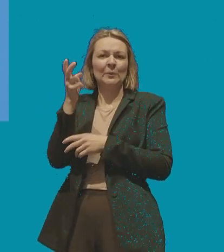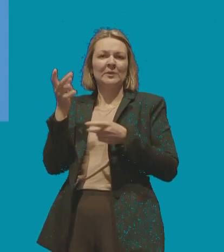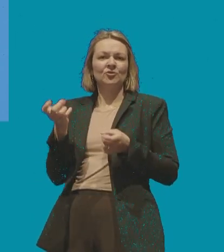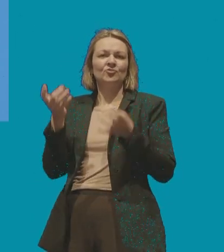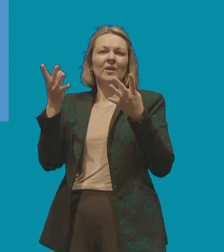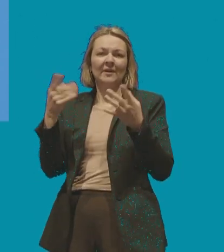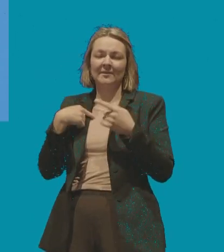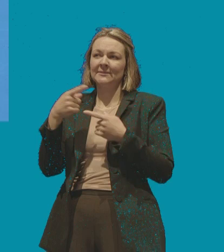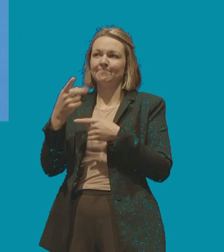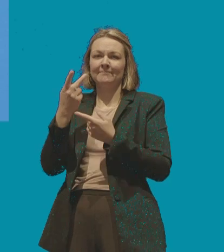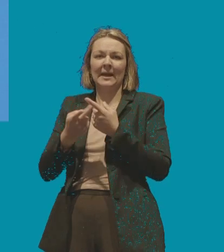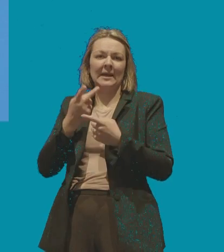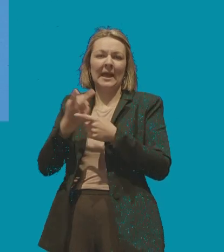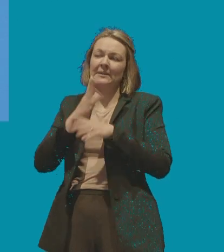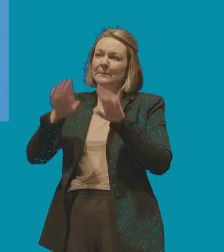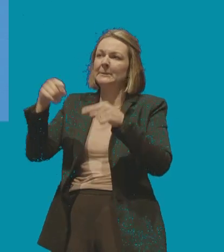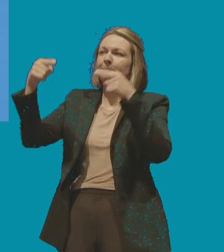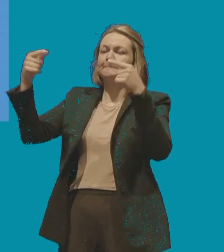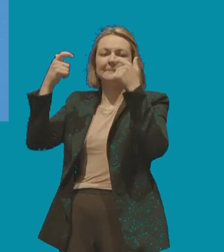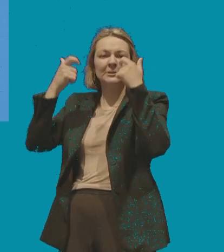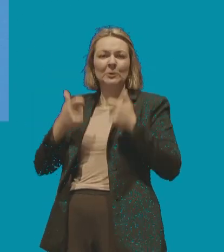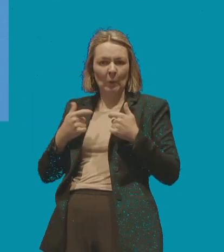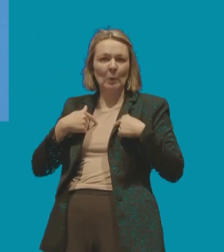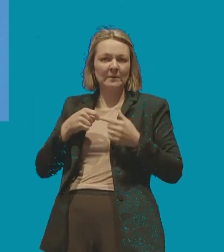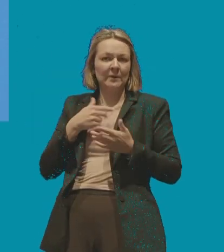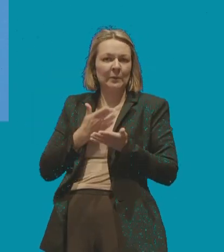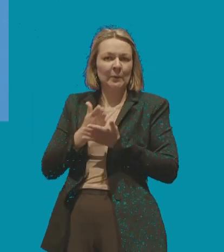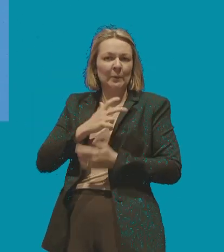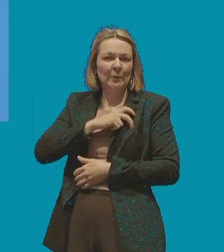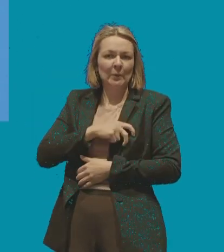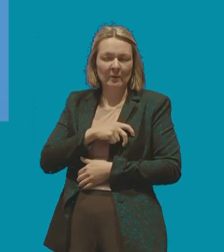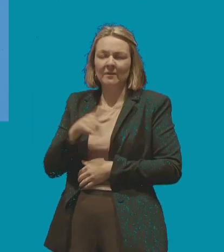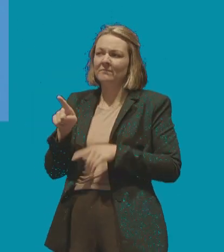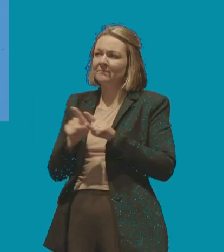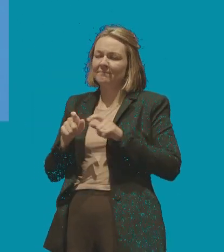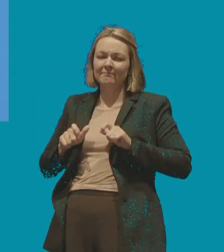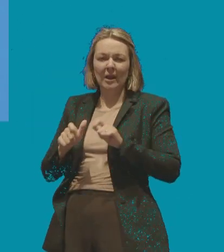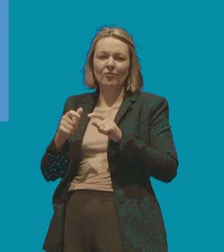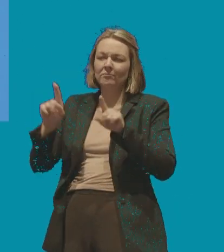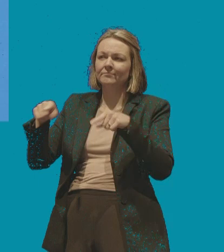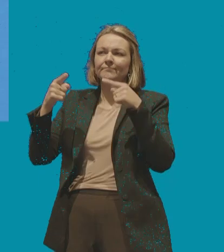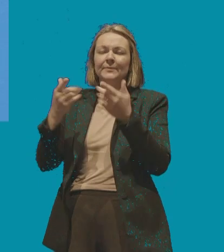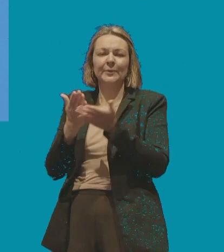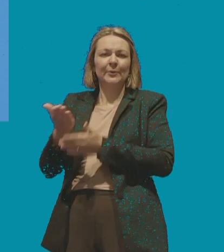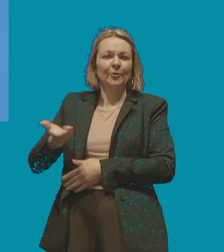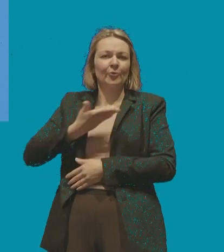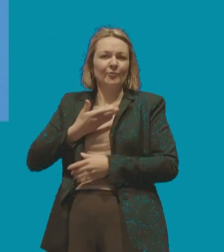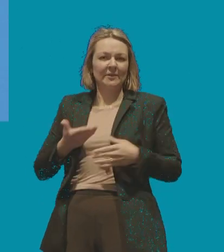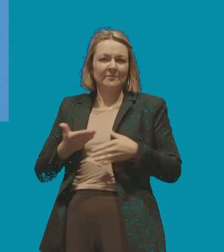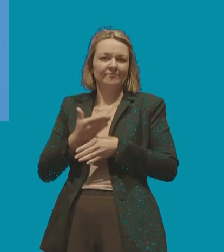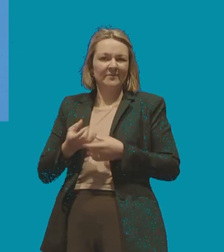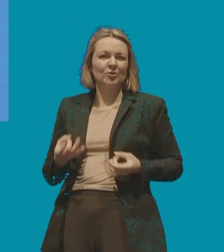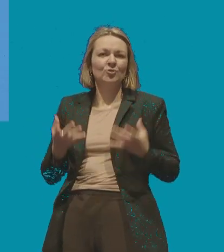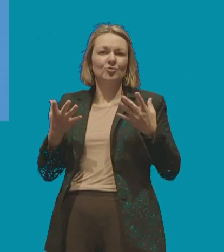courts by our unions. And imposing those minimum service levels that will remove the right to strike potentially from 1 in 5 workers, including your